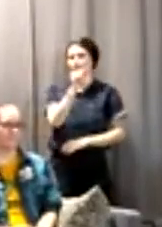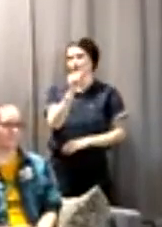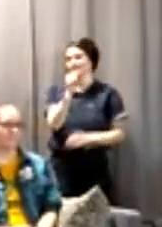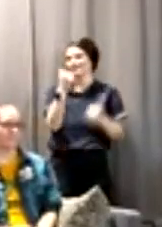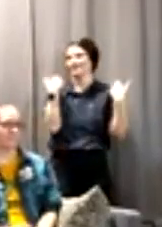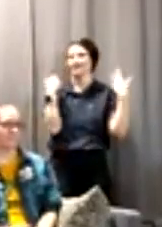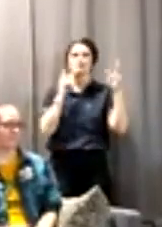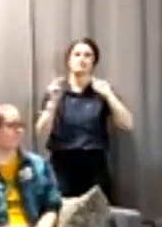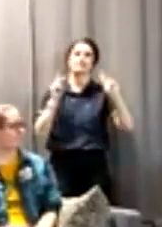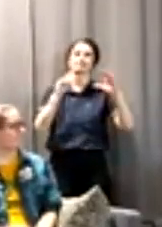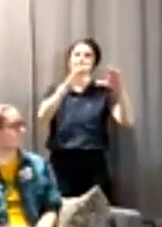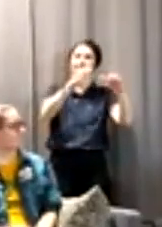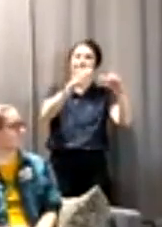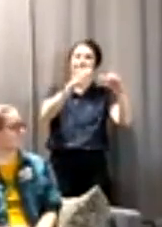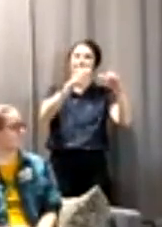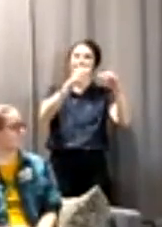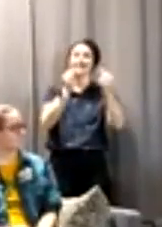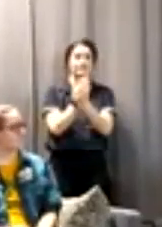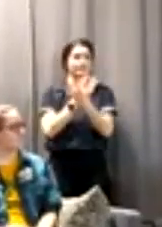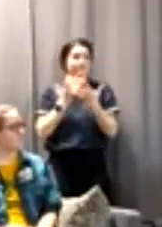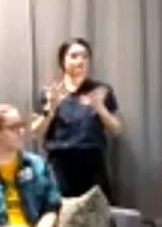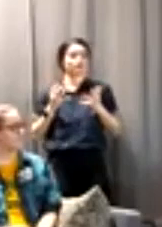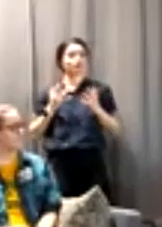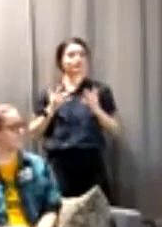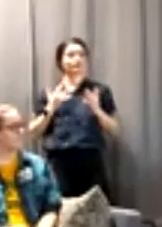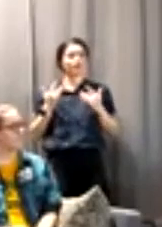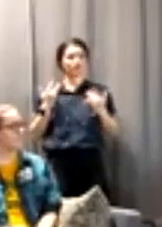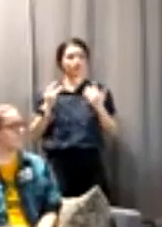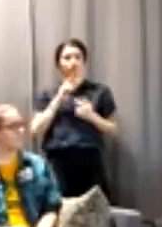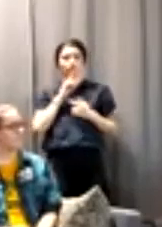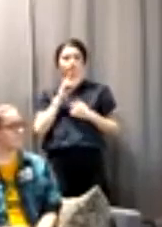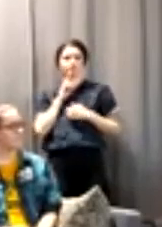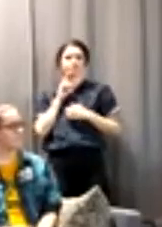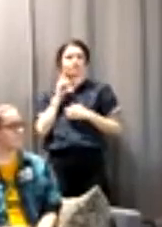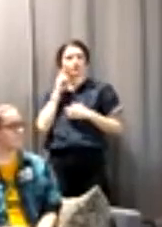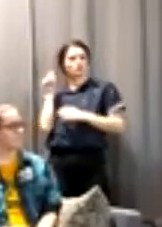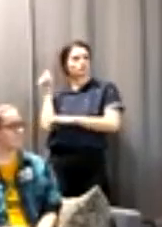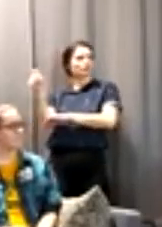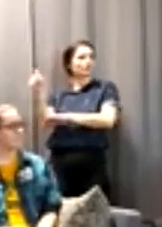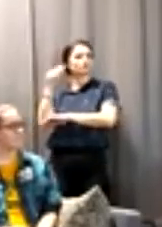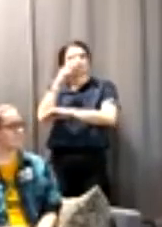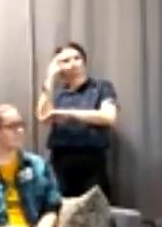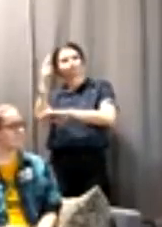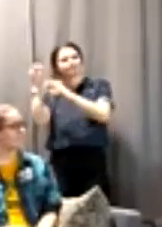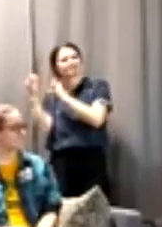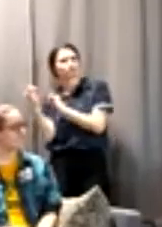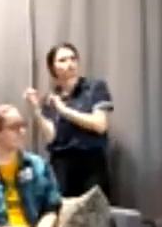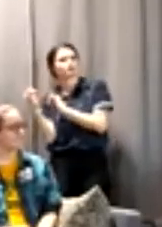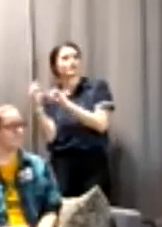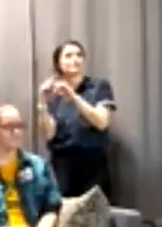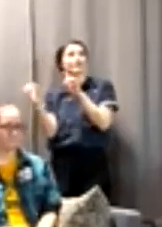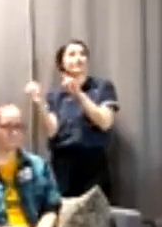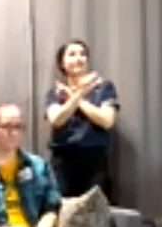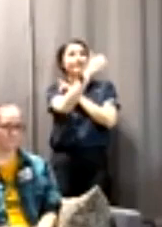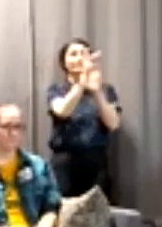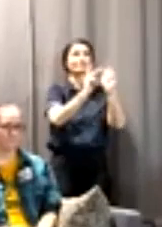Everything that we feel is very unique and individual, but it's also something that other people have felt similarly enough